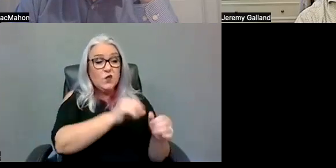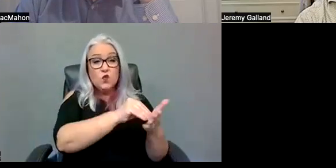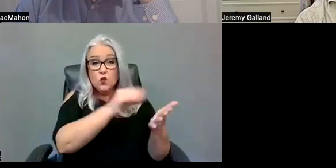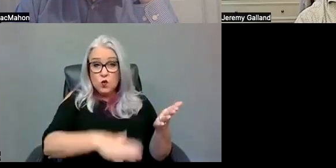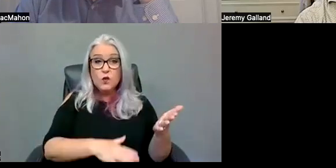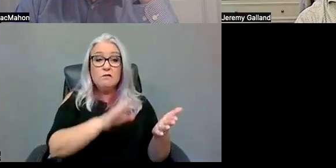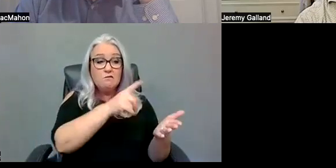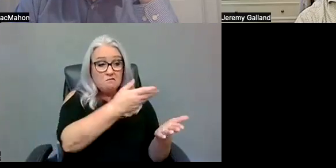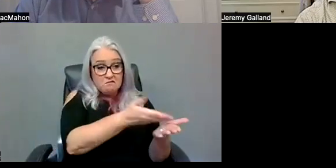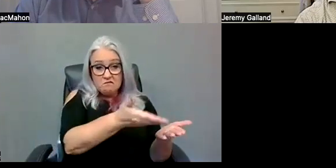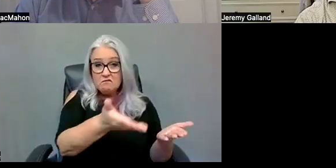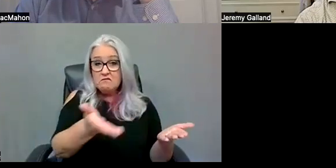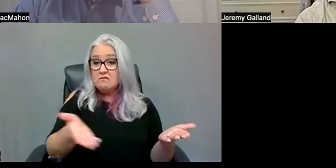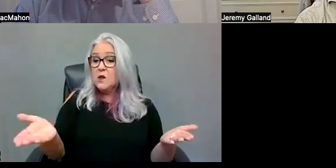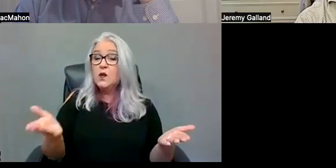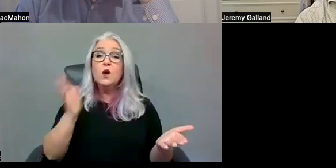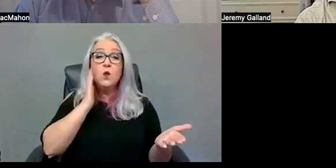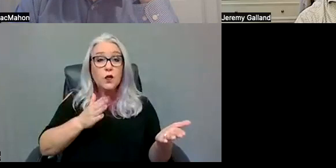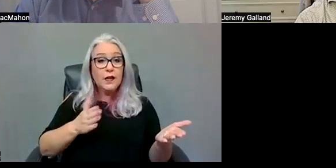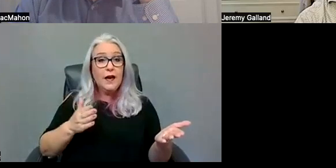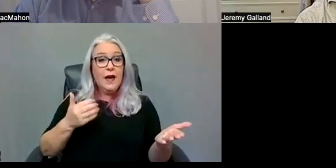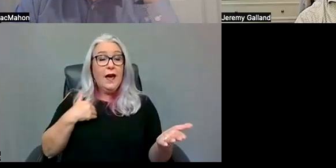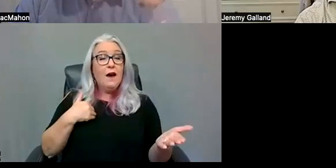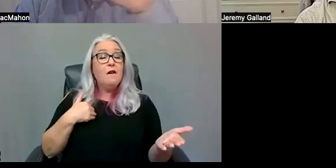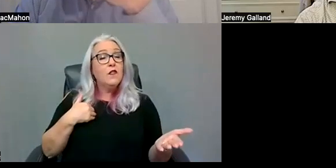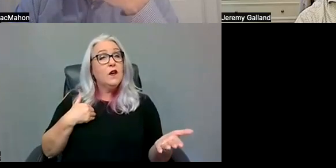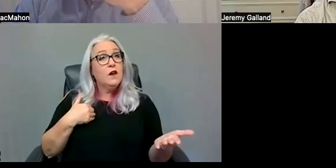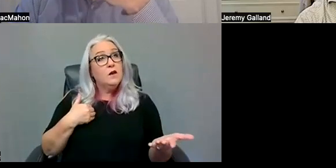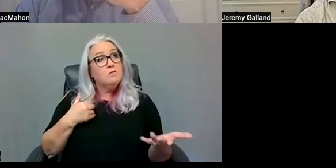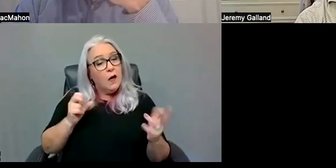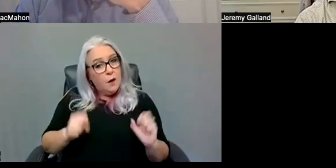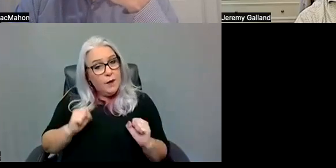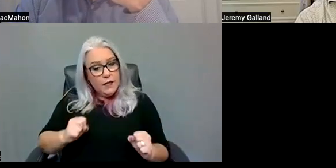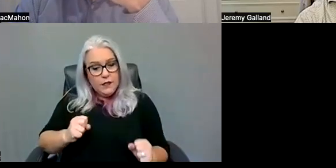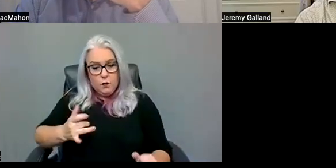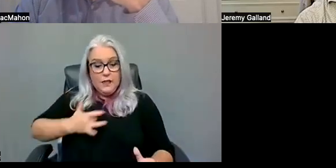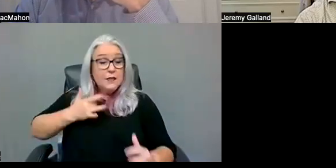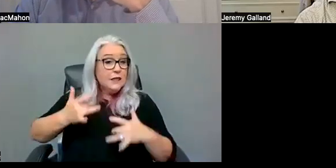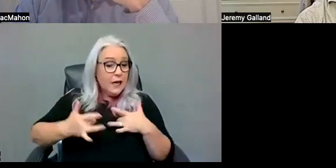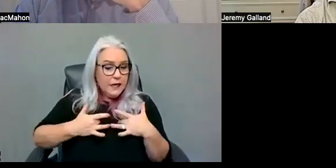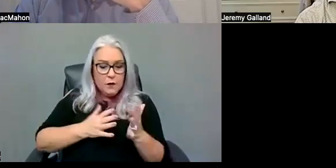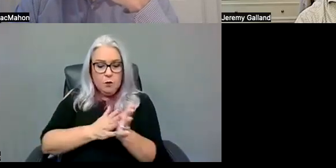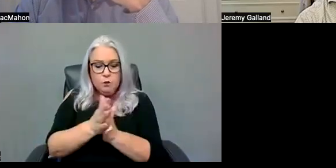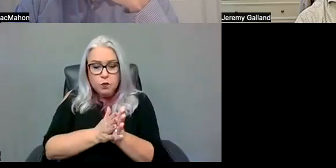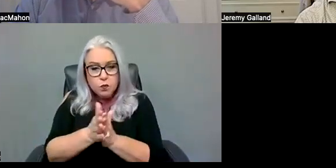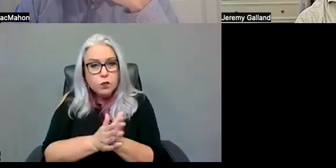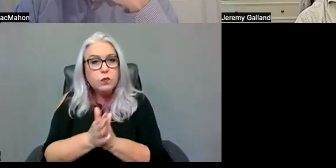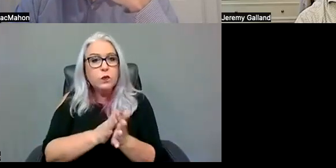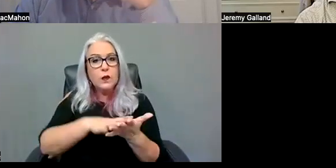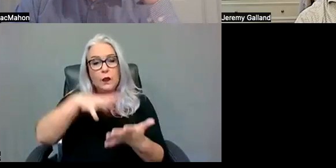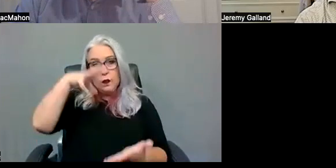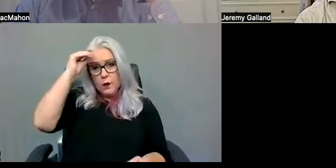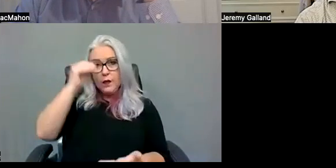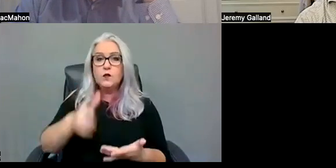would be enthusiastic about learning, would become a critical thinker, and would explore